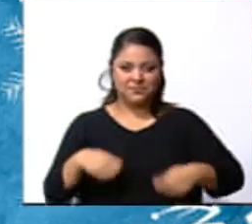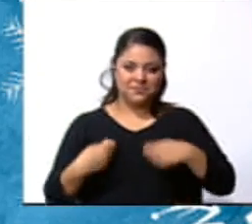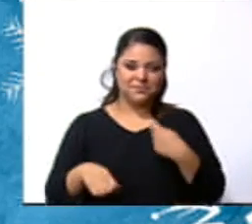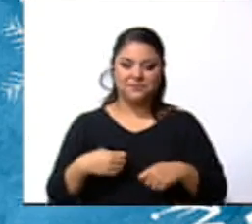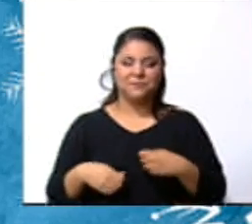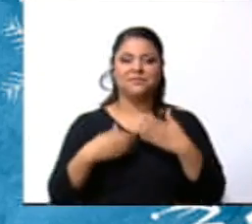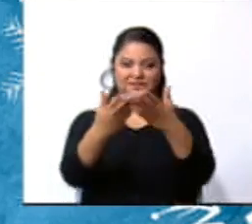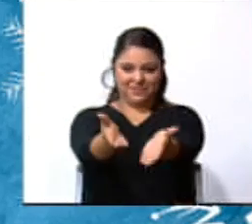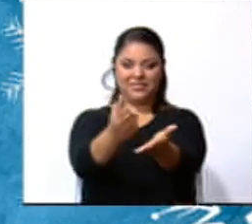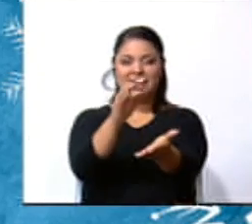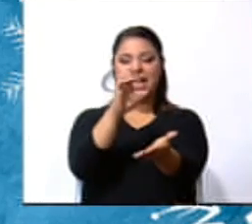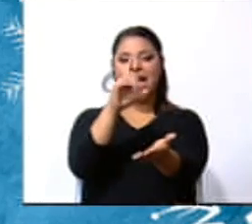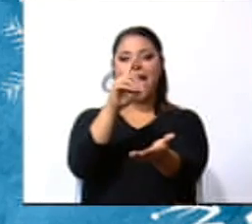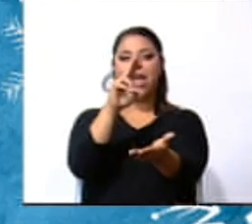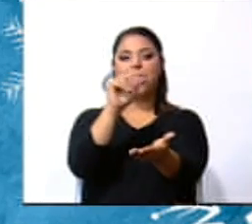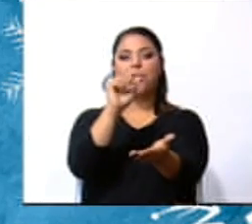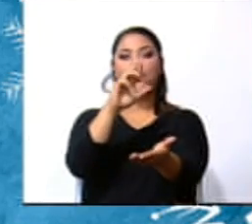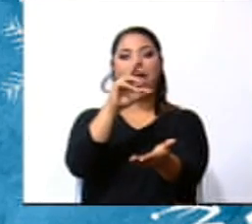Eduardo,